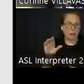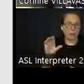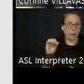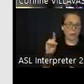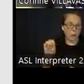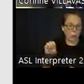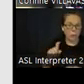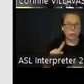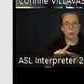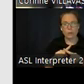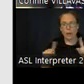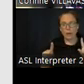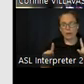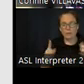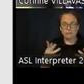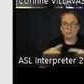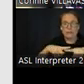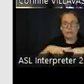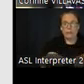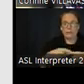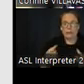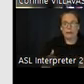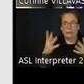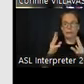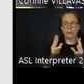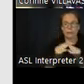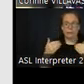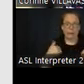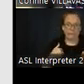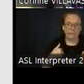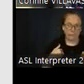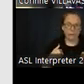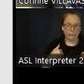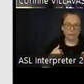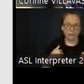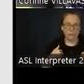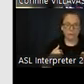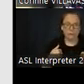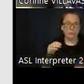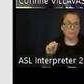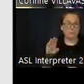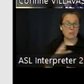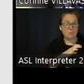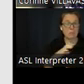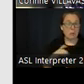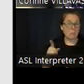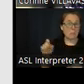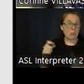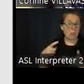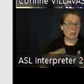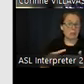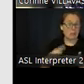and in the same way that the number of meetings are determined. So it's a trade-off that the subcommittee might be interested in pursuing or might